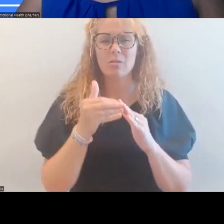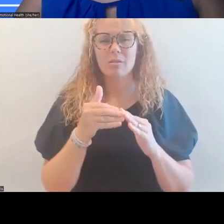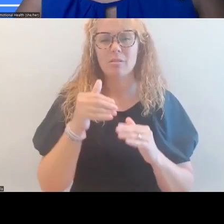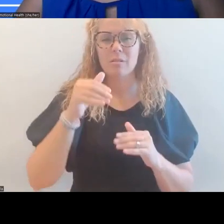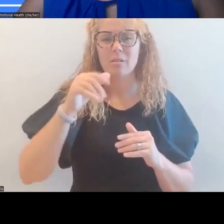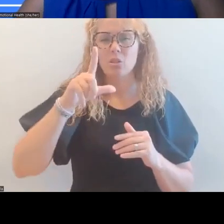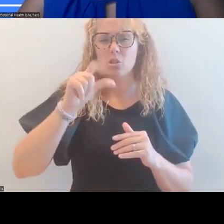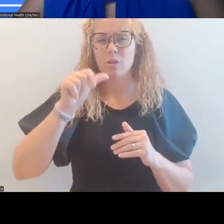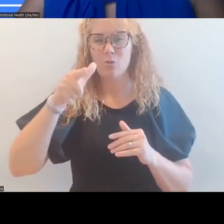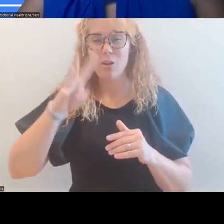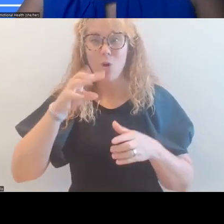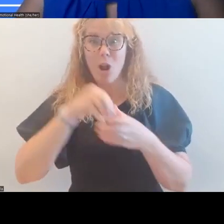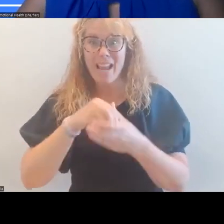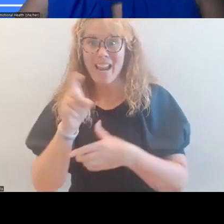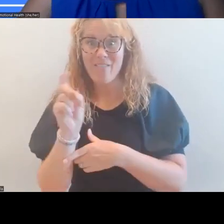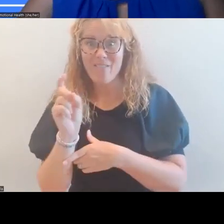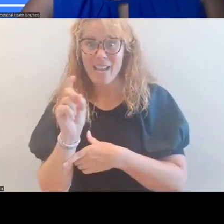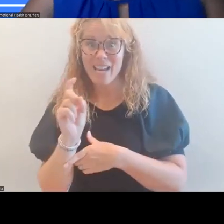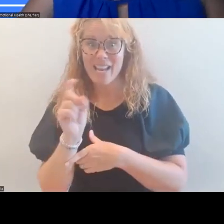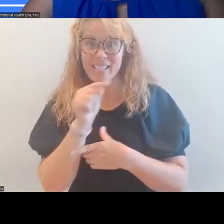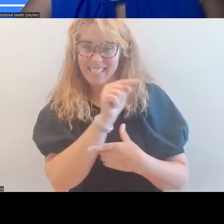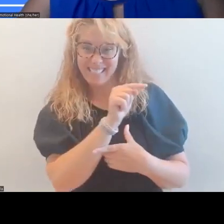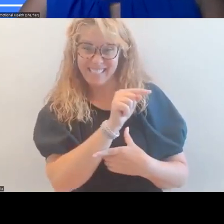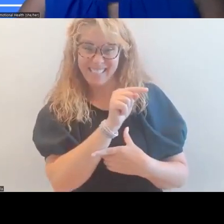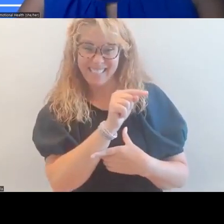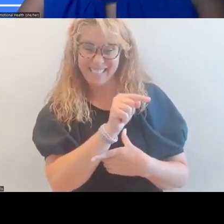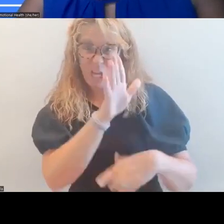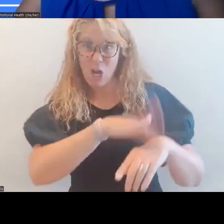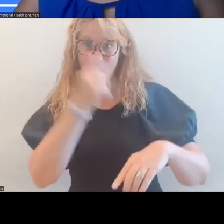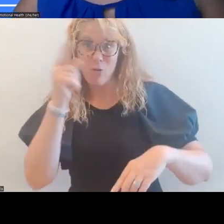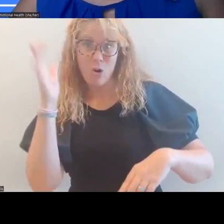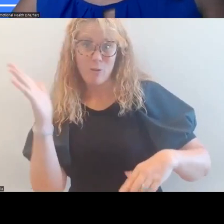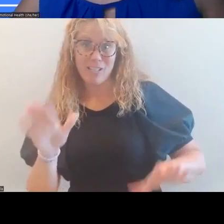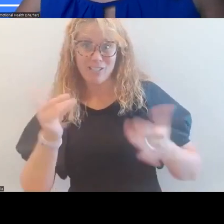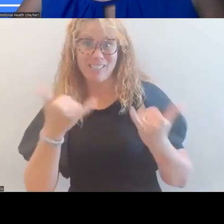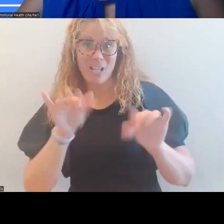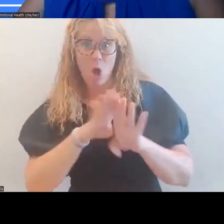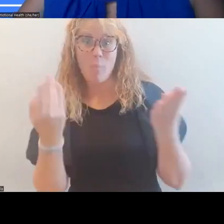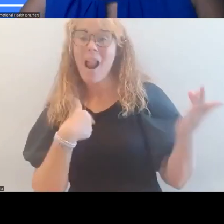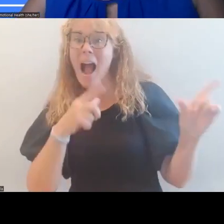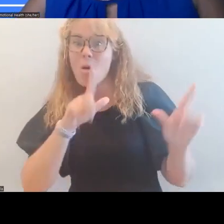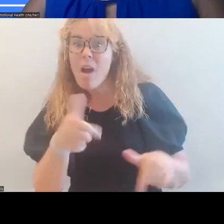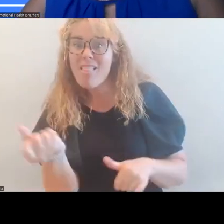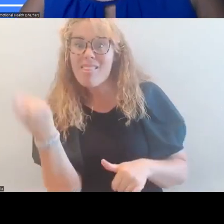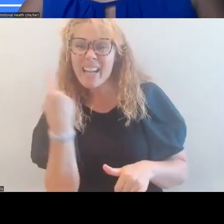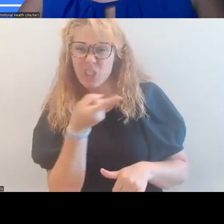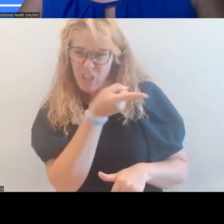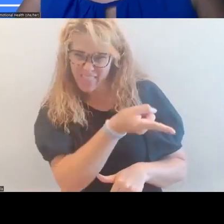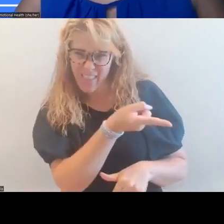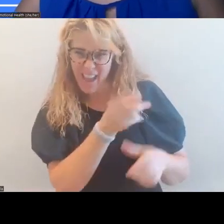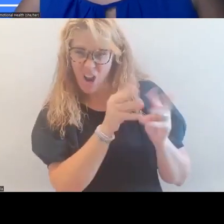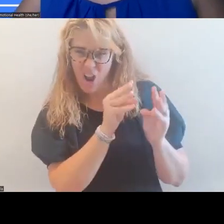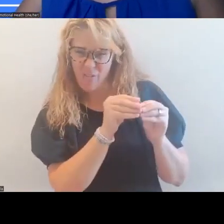in Phoenix. The call for presentations is still open. I went to this conference last year, and maybe the year